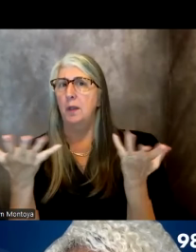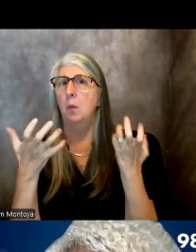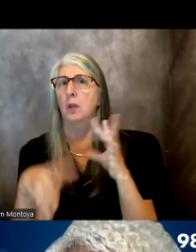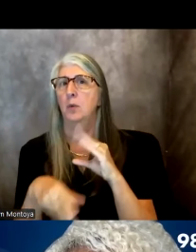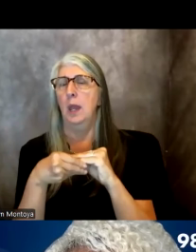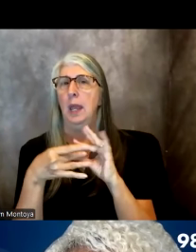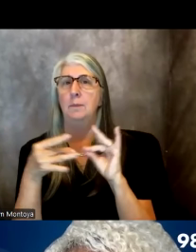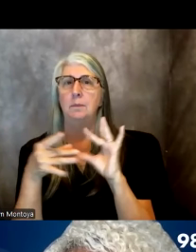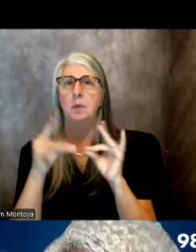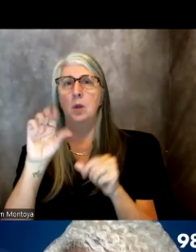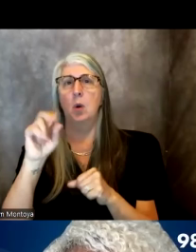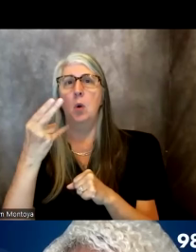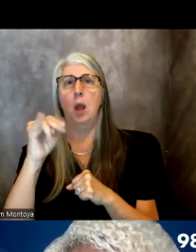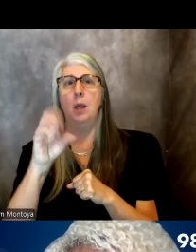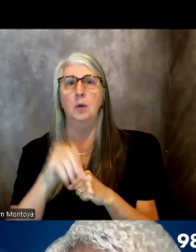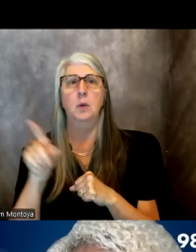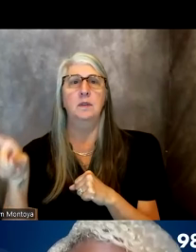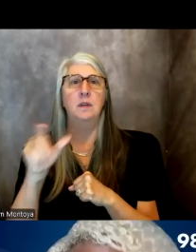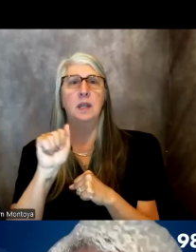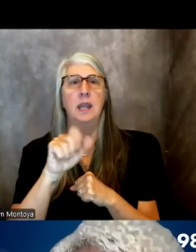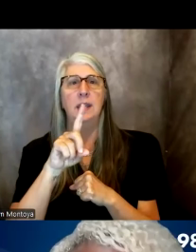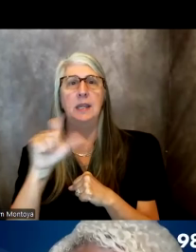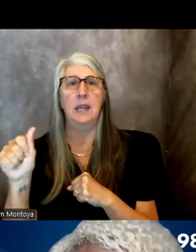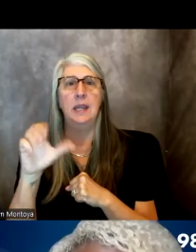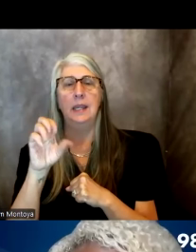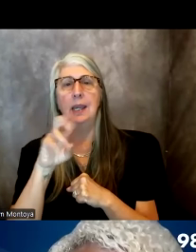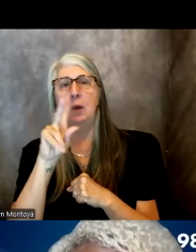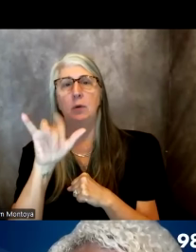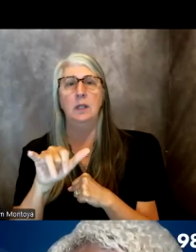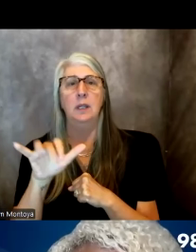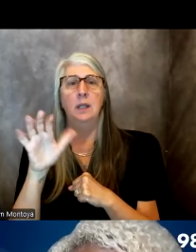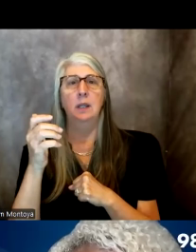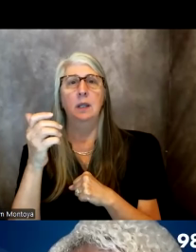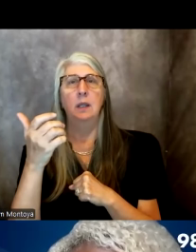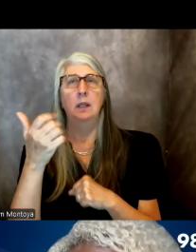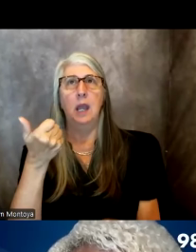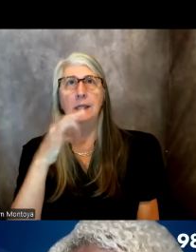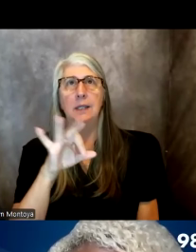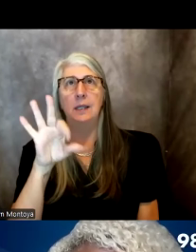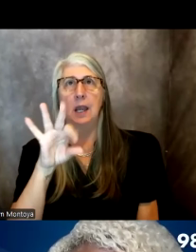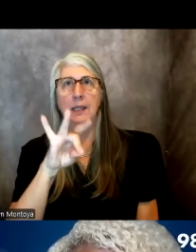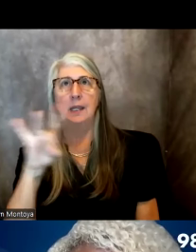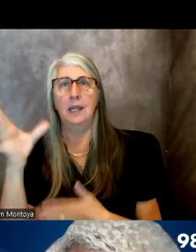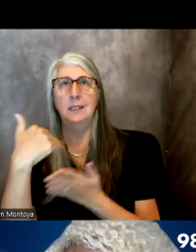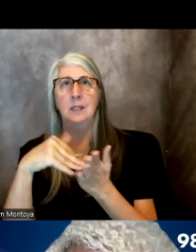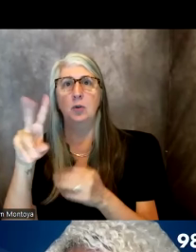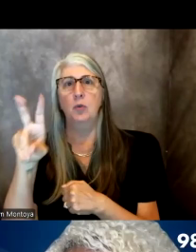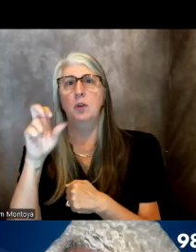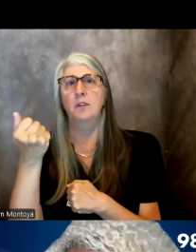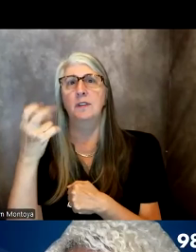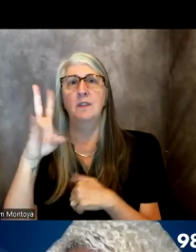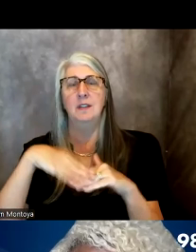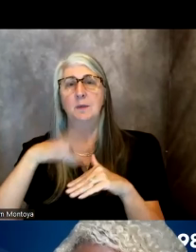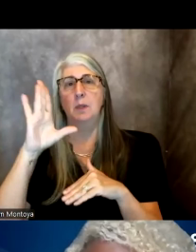Ohio is an 88 county, 19 988 center, 217 plus